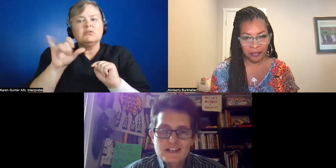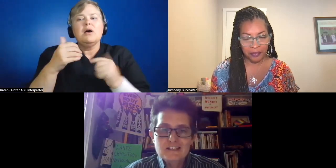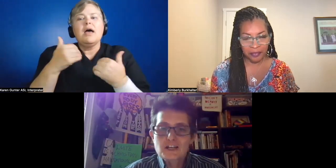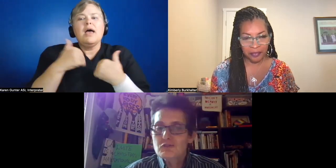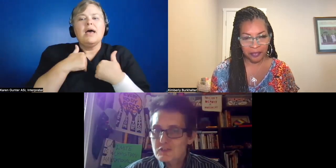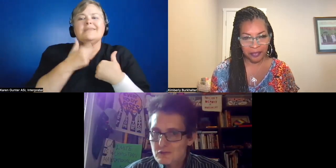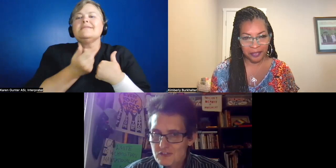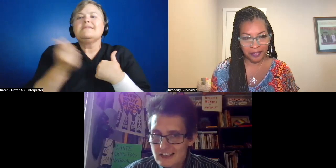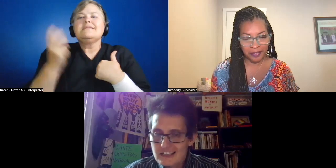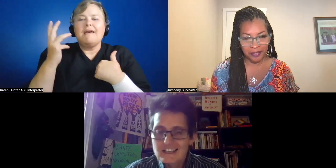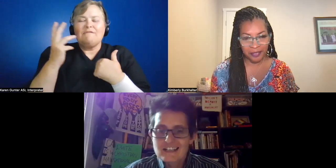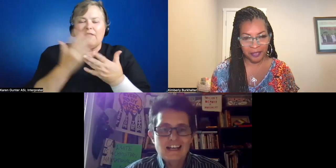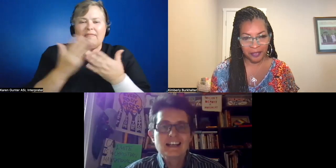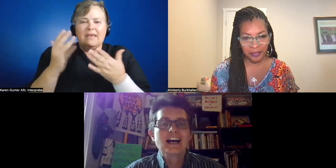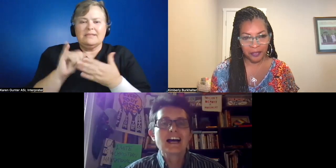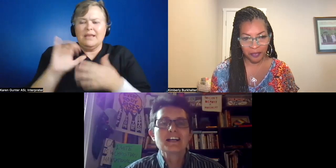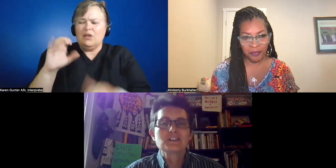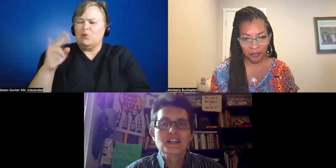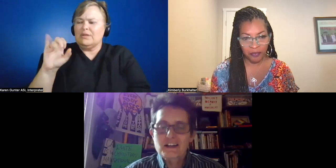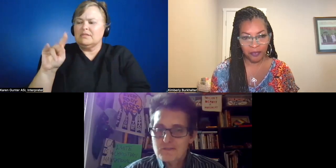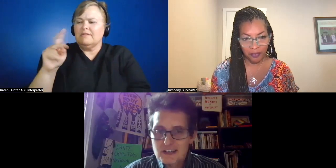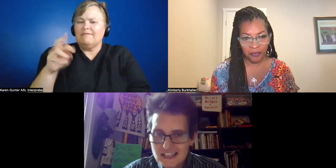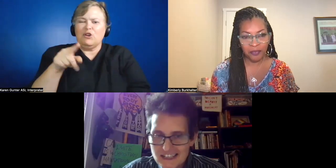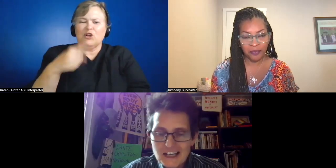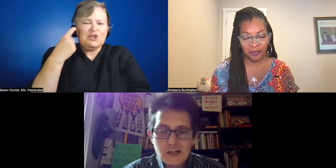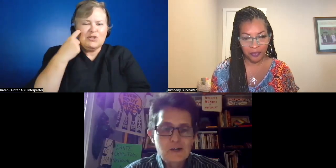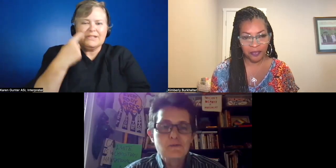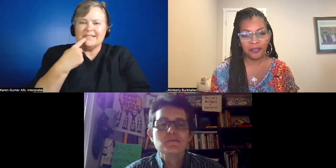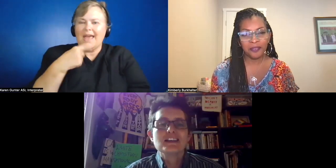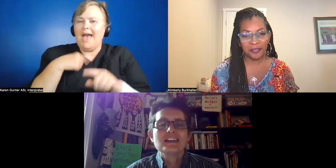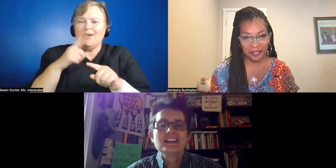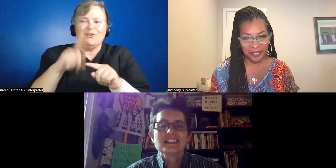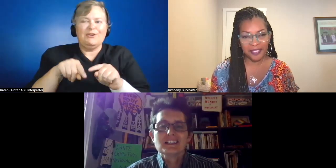wonderful things that Christopher said that I could not fit in.